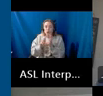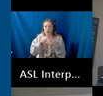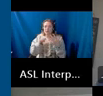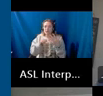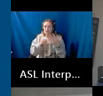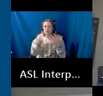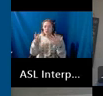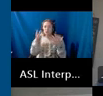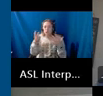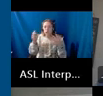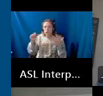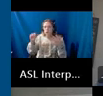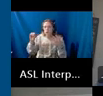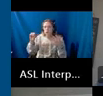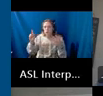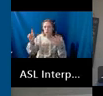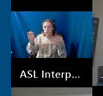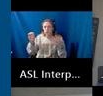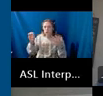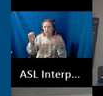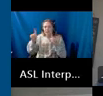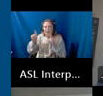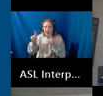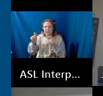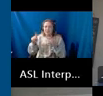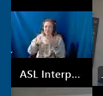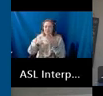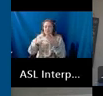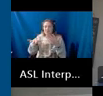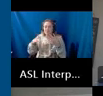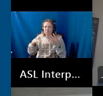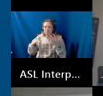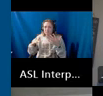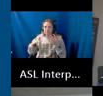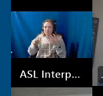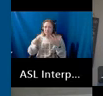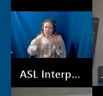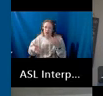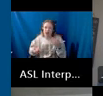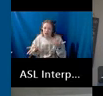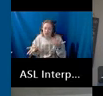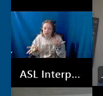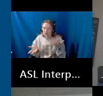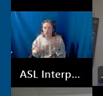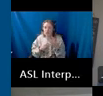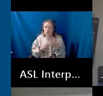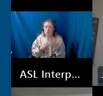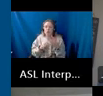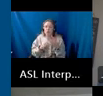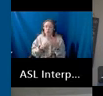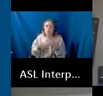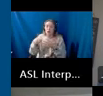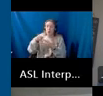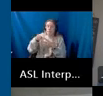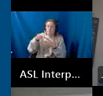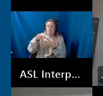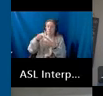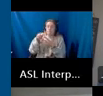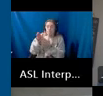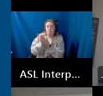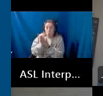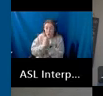important. I just think that the whole idea of the motive, why do they say